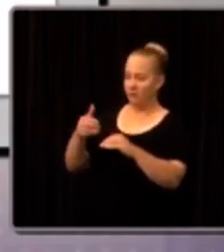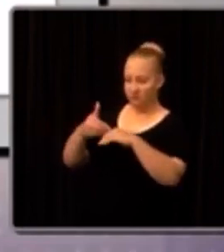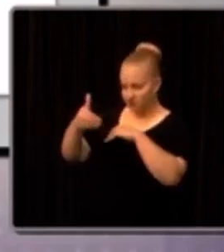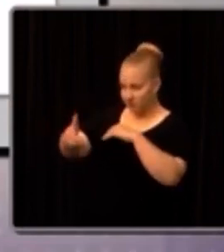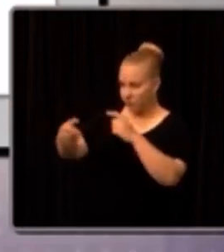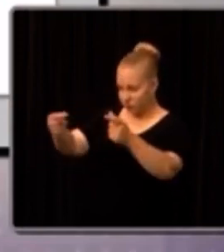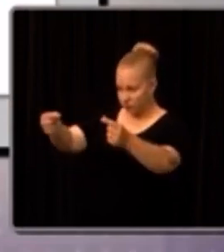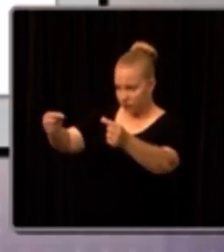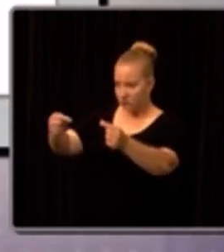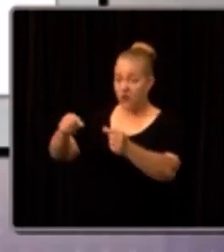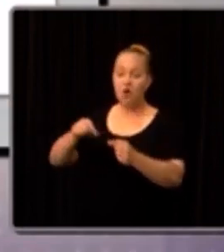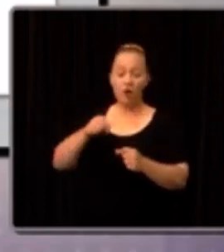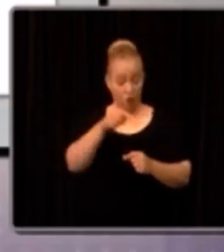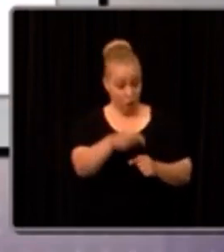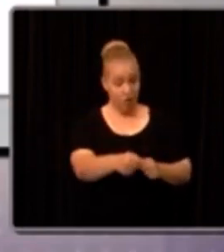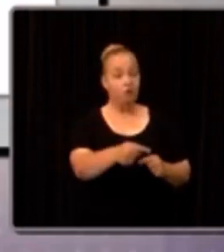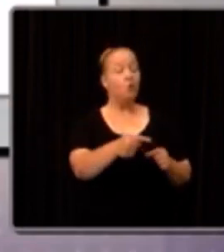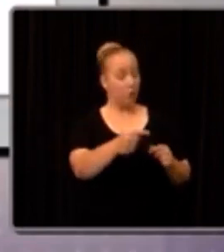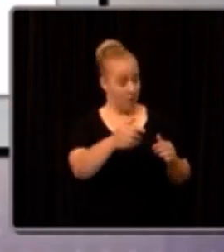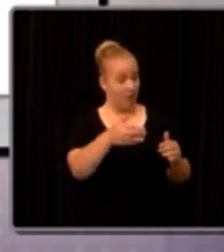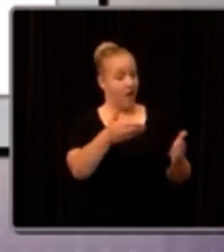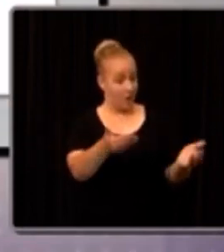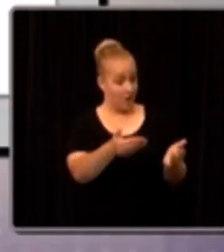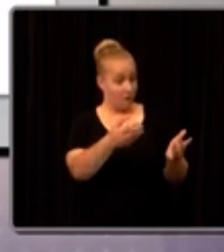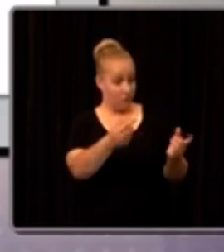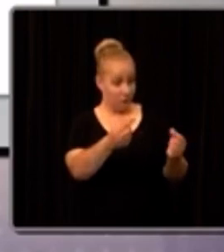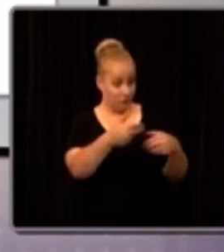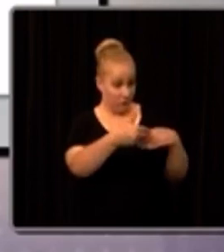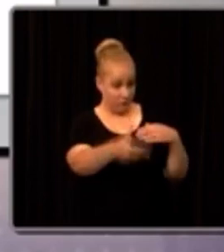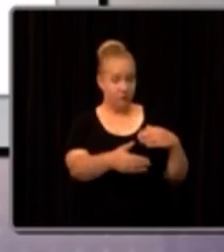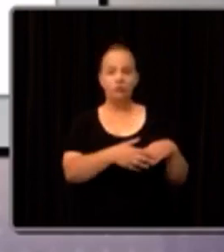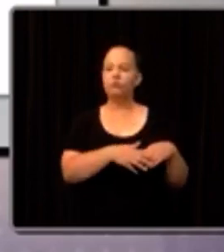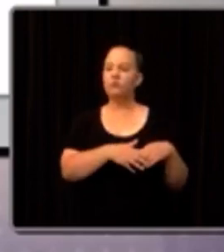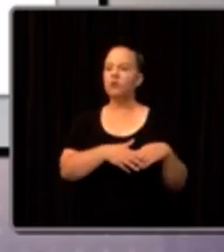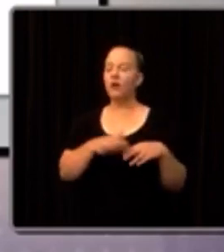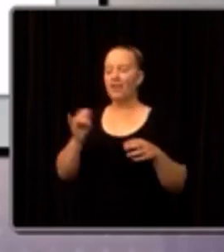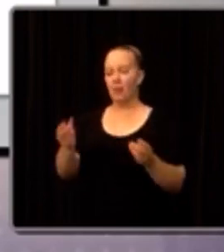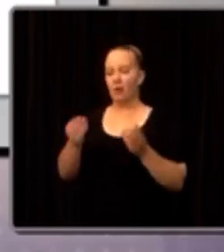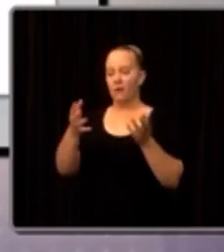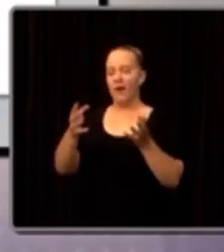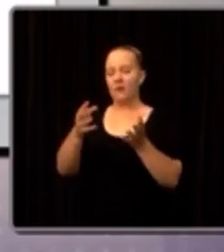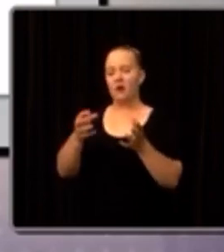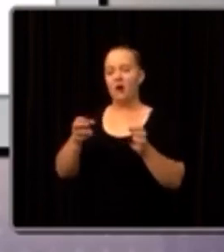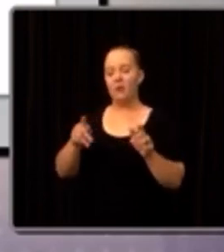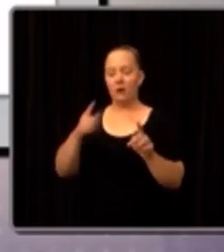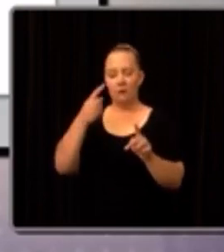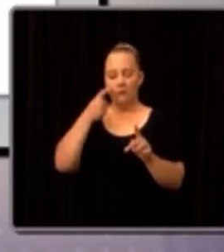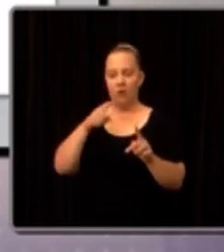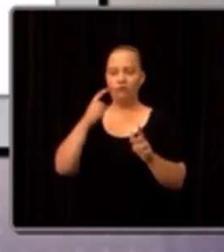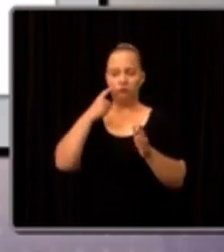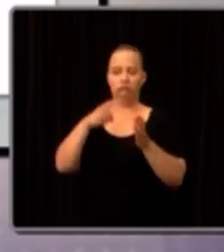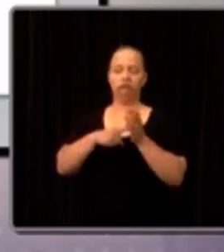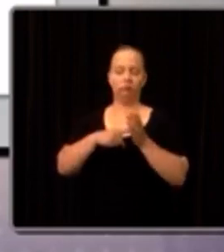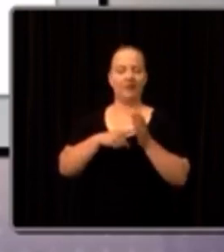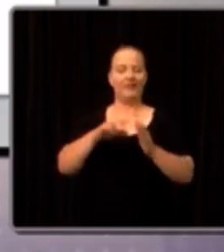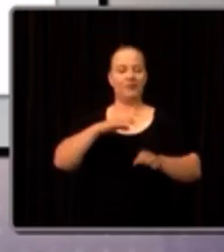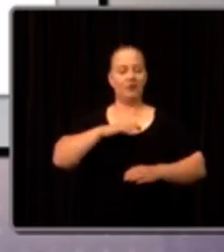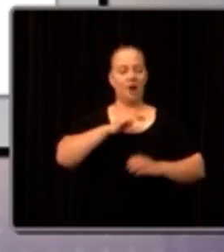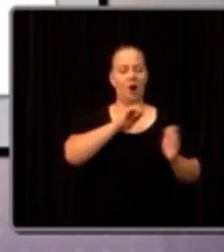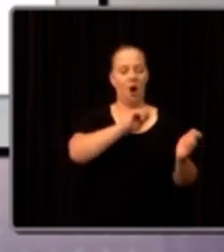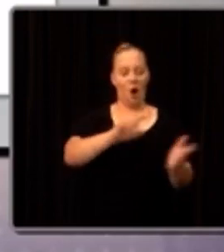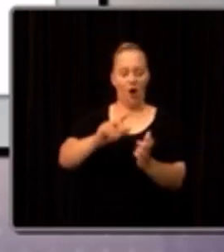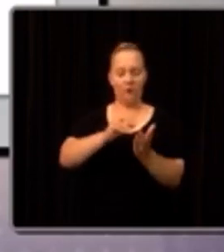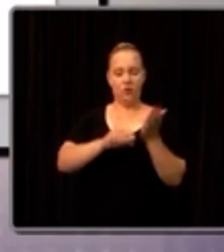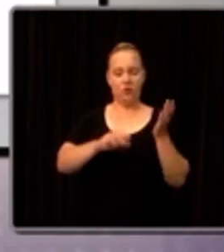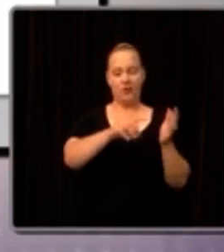step. This is where you're at, this is your next step. So it really provides that opportunity for differentiation and meeting the needs of all students, whether